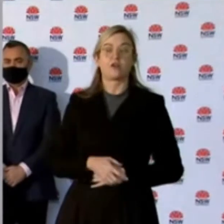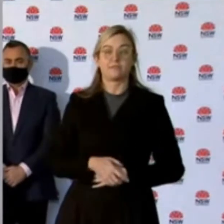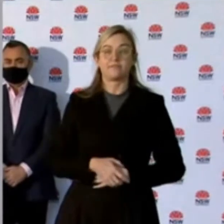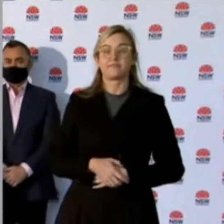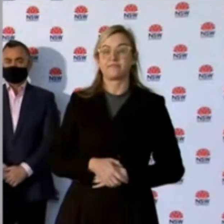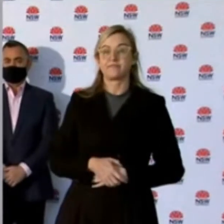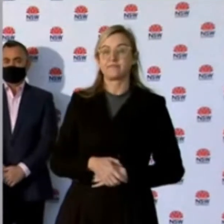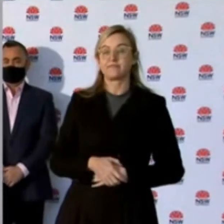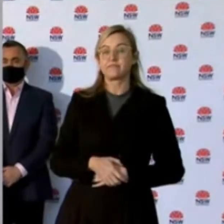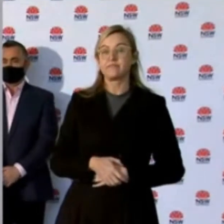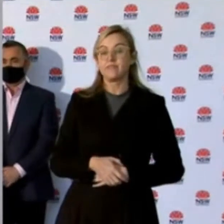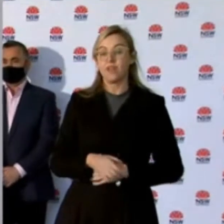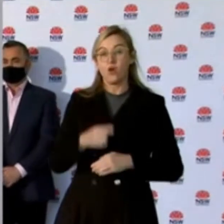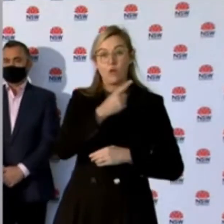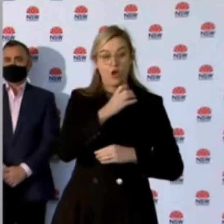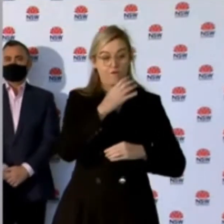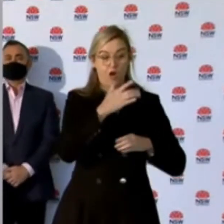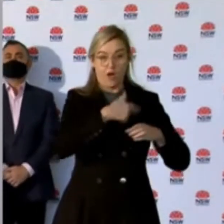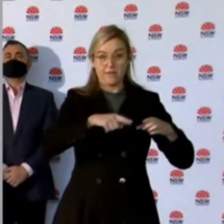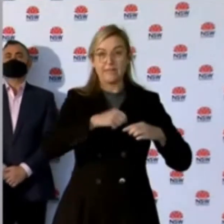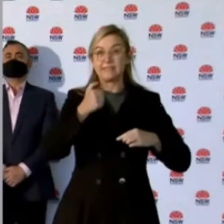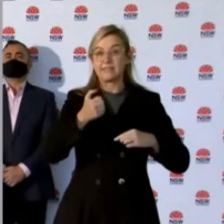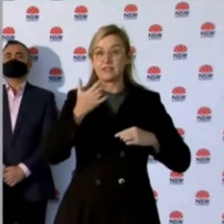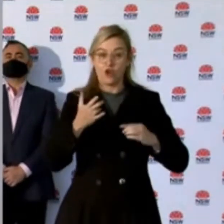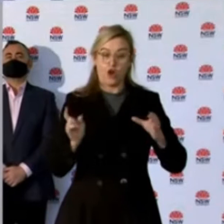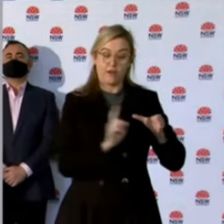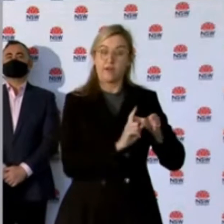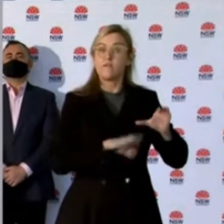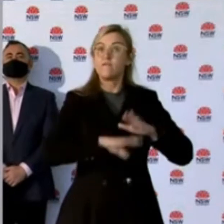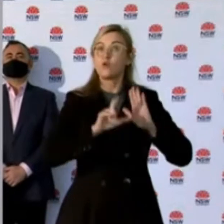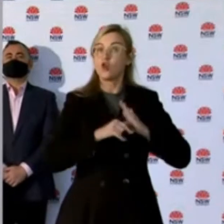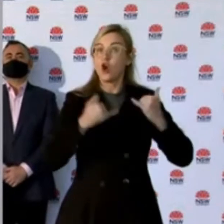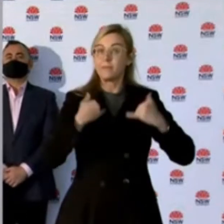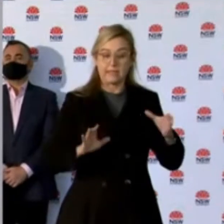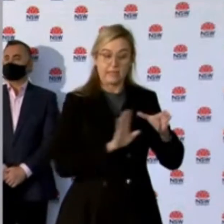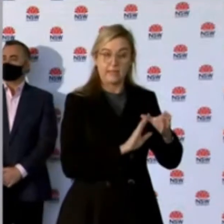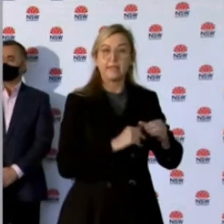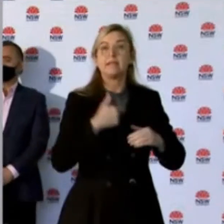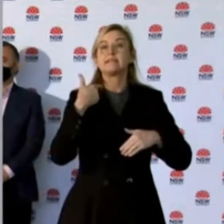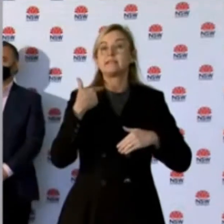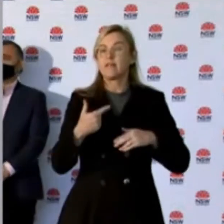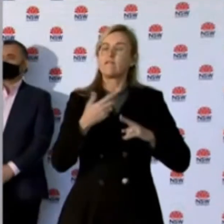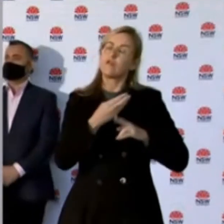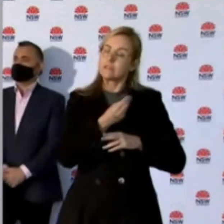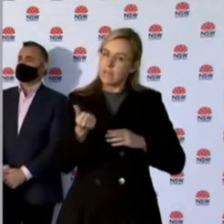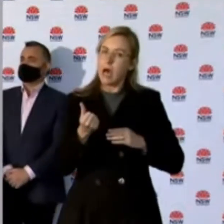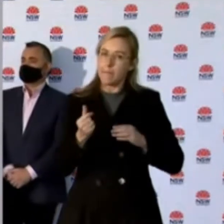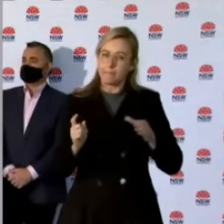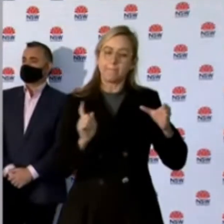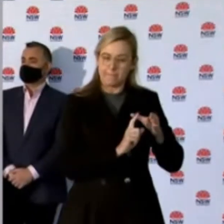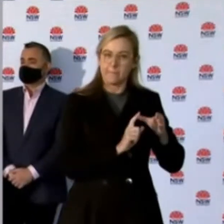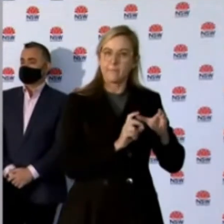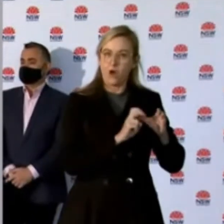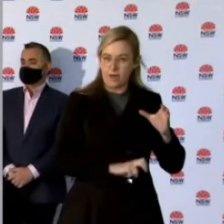And of those cases, 69 were in isolation throughout their infectious period, 7 were in isolation for part. But as the Premier said, we've